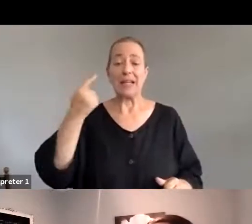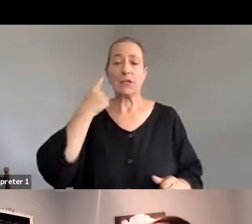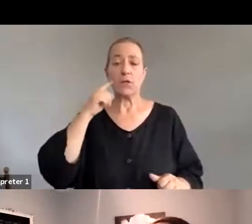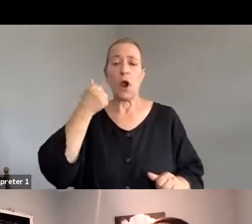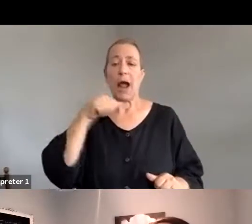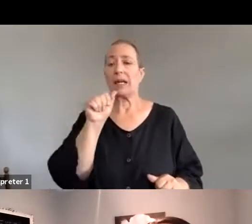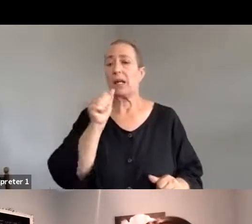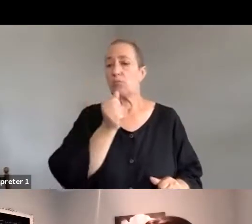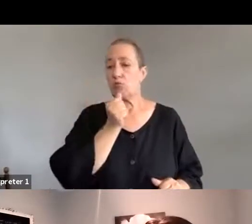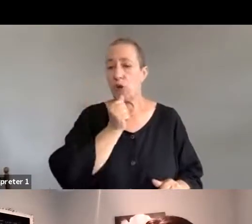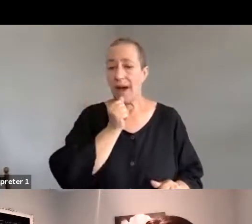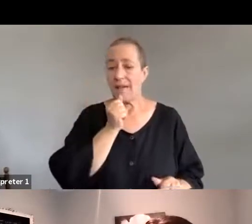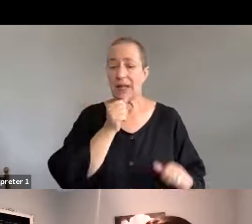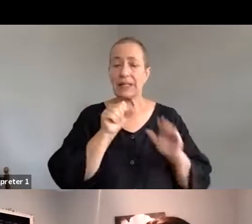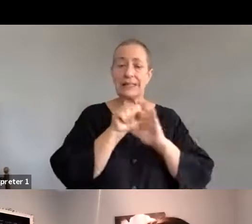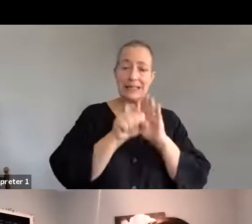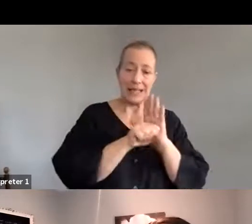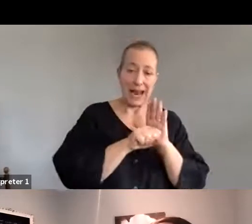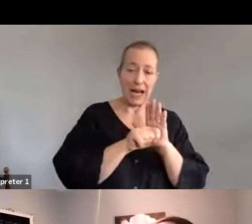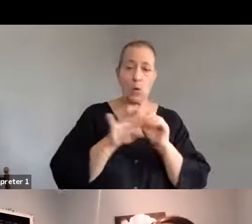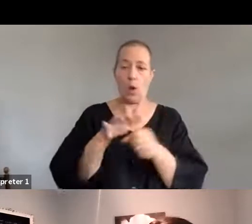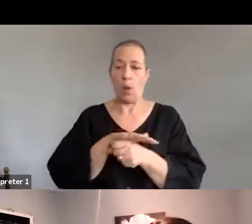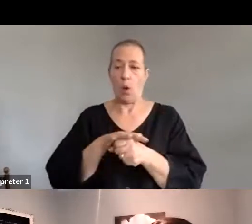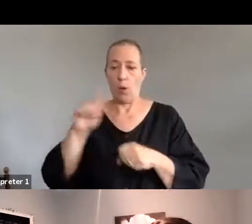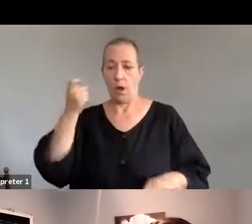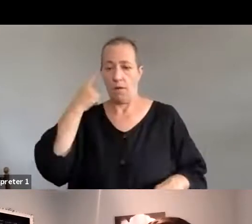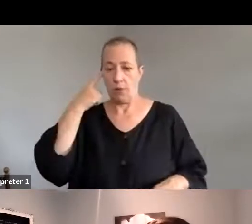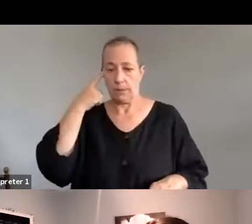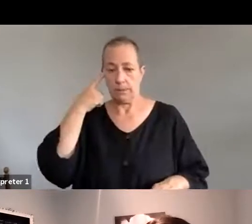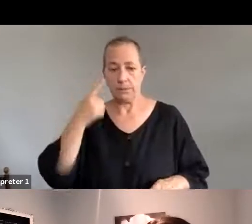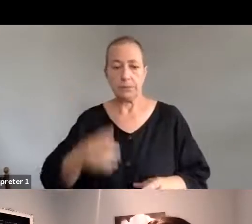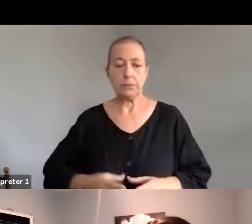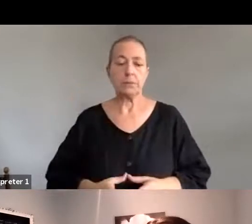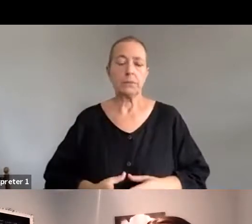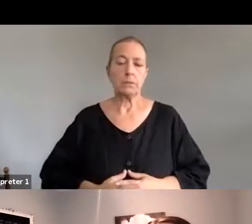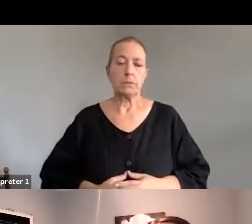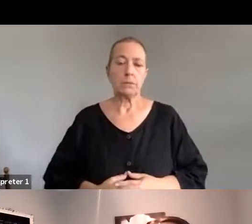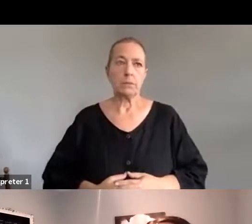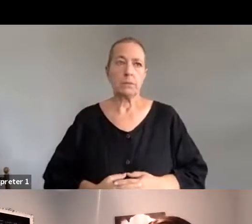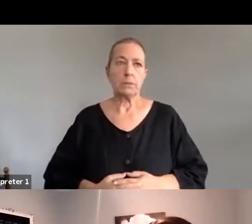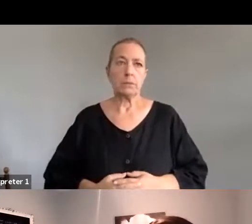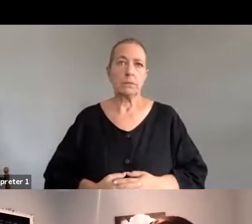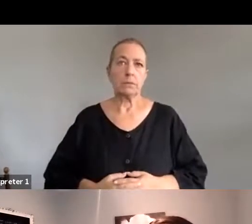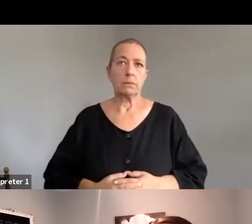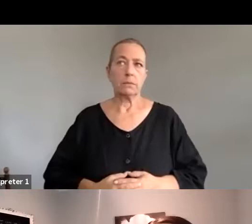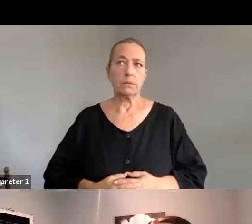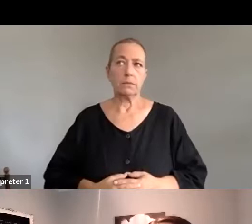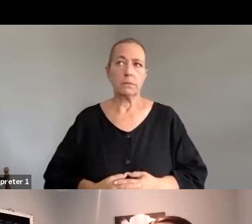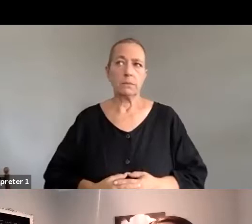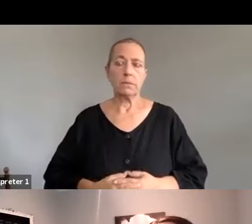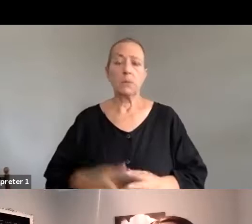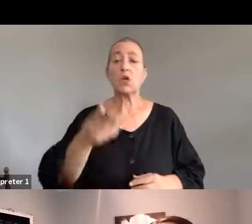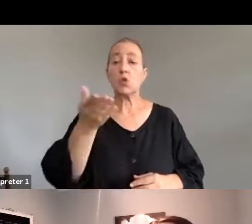government. With that being the case, somebody can certainly go about requesting accommodations, disclosing that they have